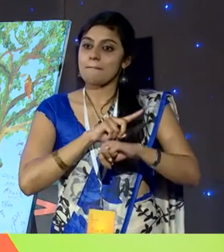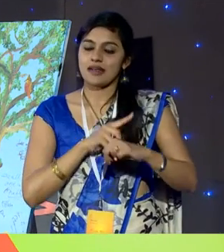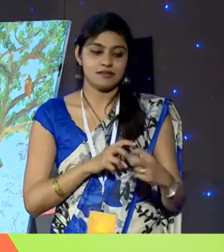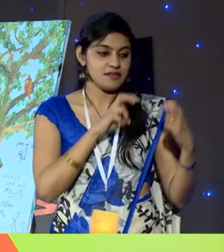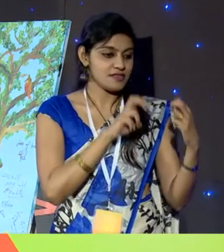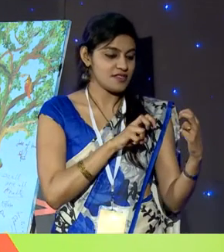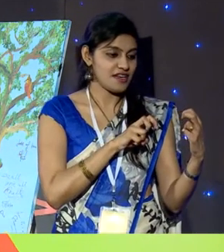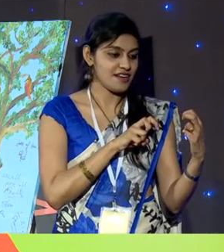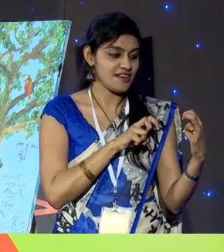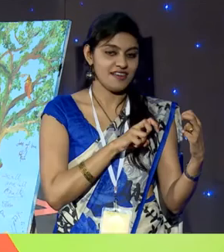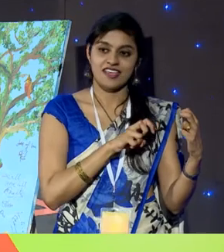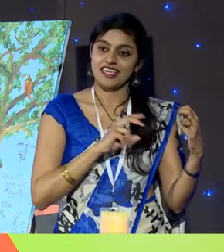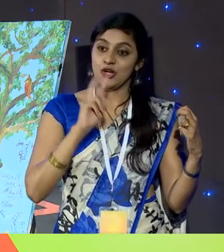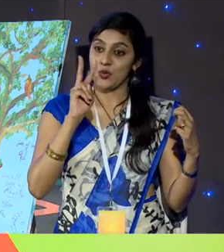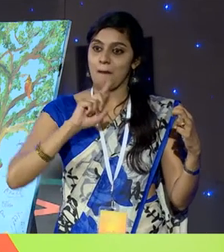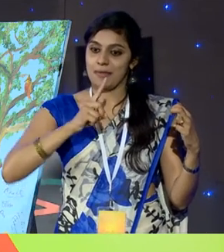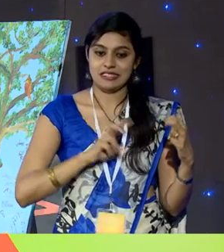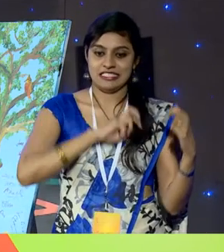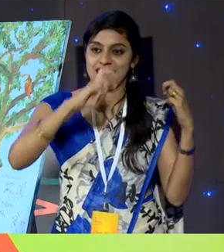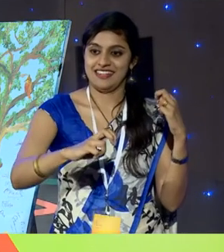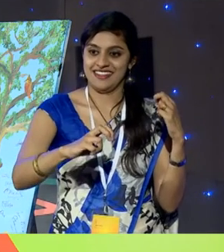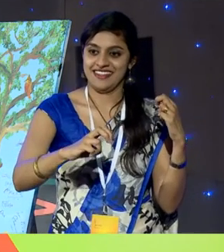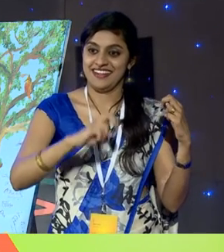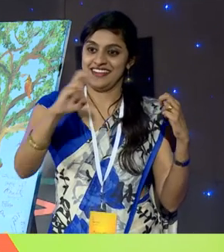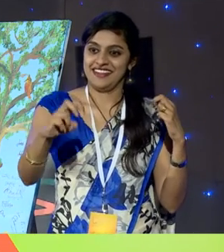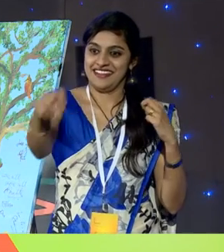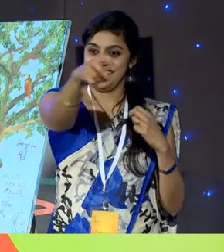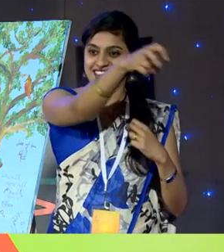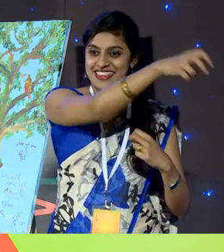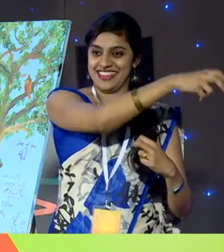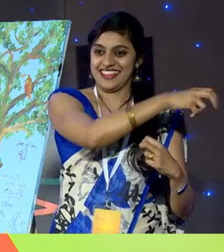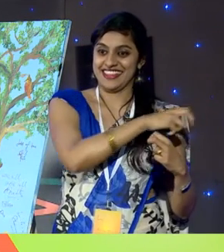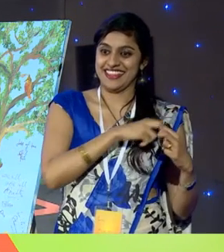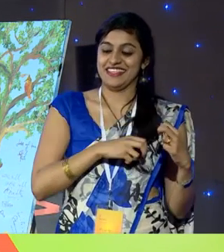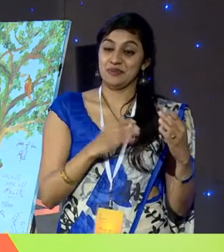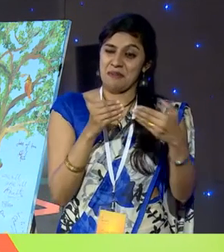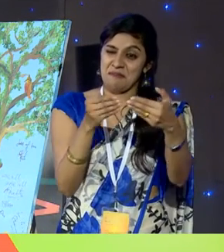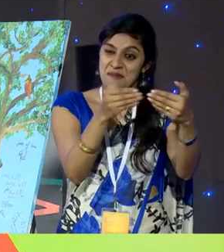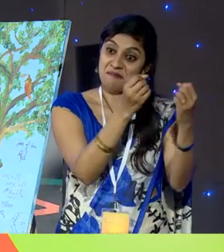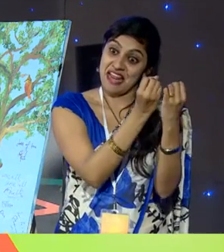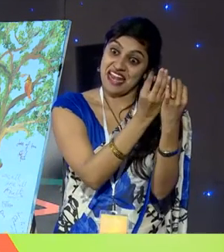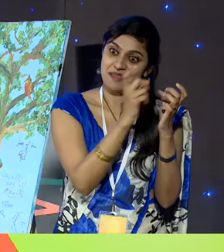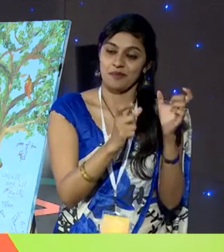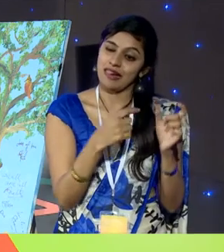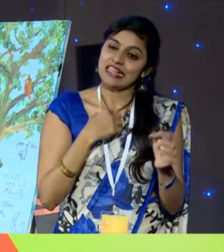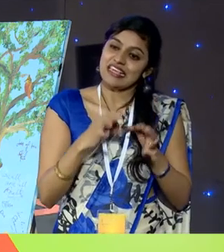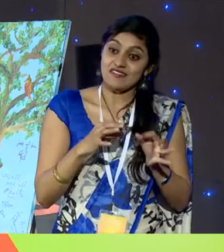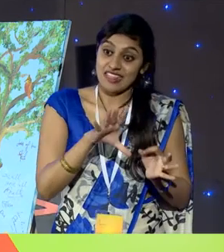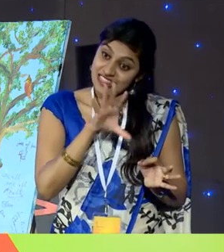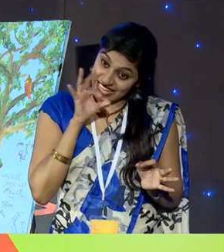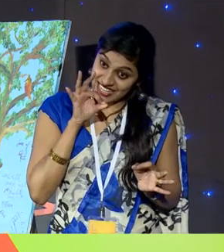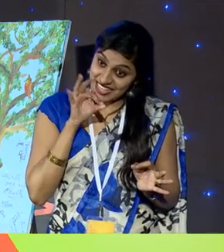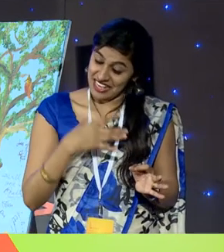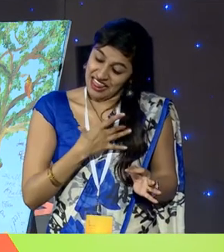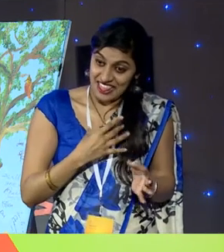persons with disability seated in different tables, and a group of able-bodied persons just walk in and choose their partner.